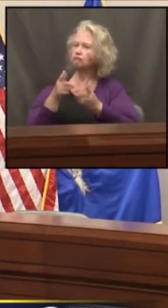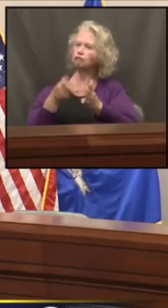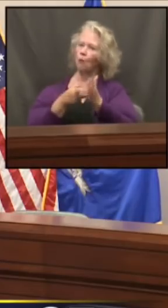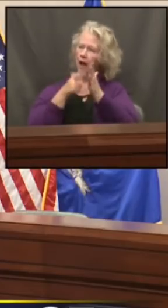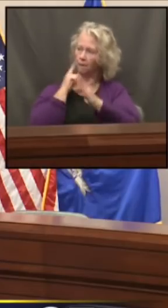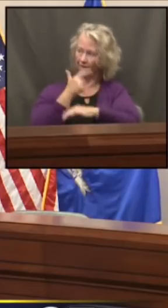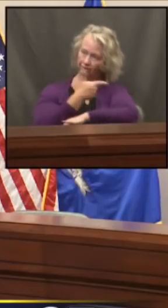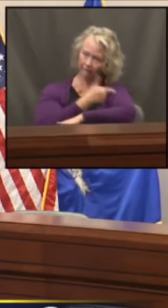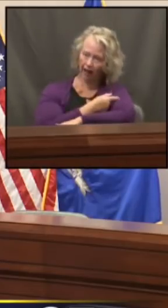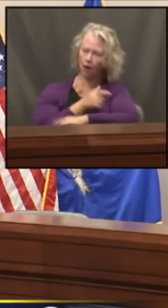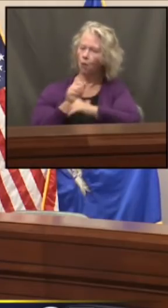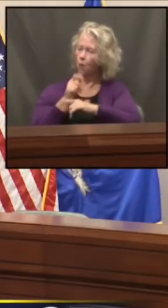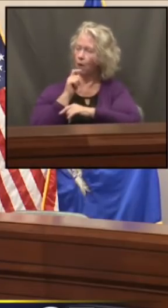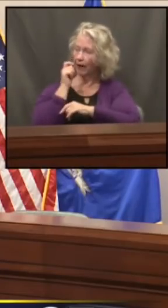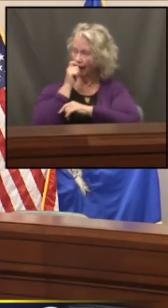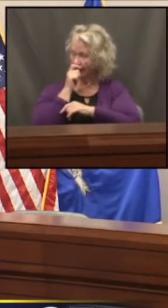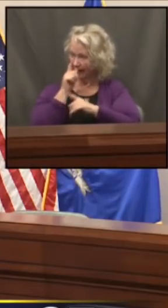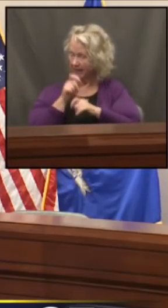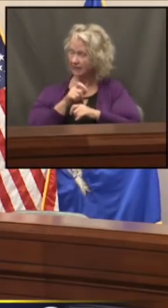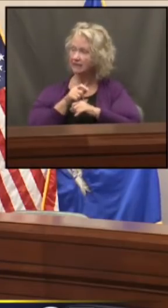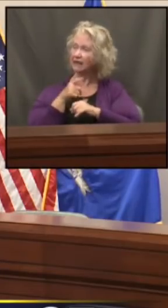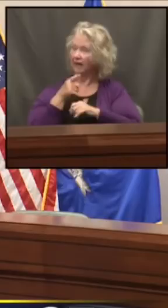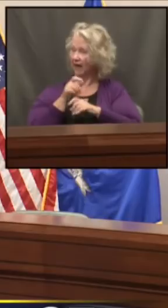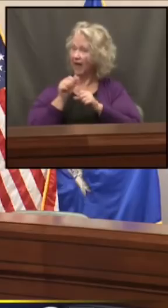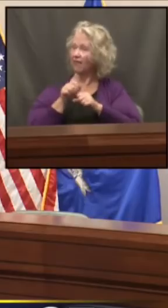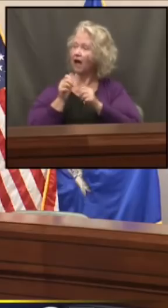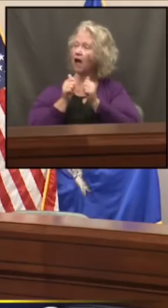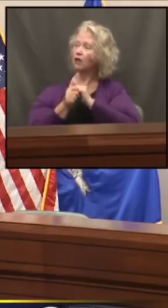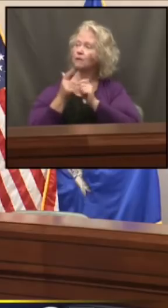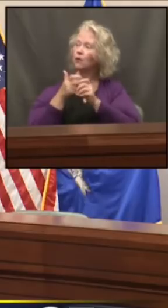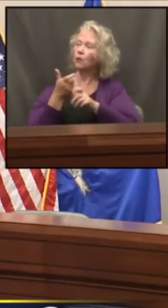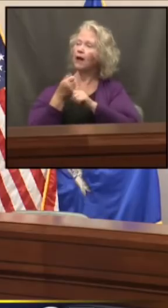mandate, will they be eligible to collect unemployment or not?